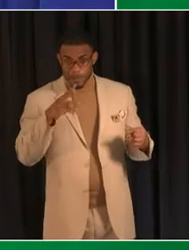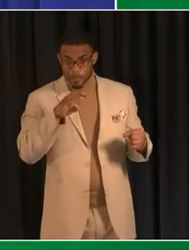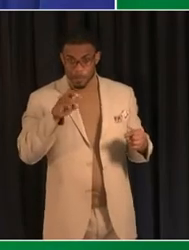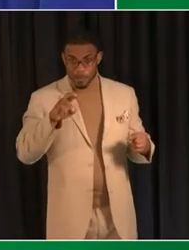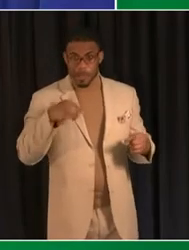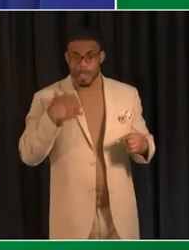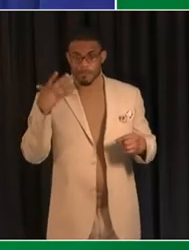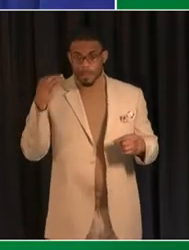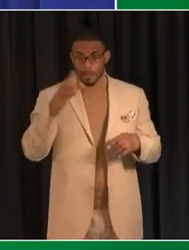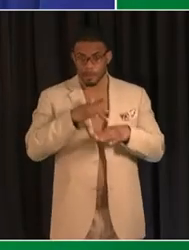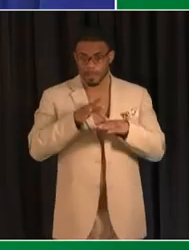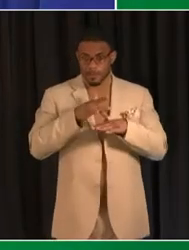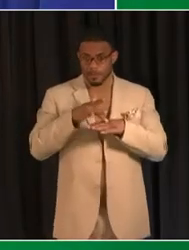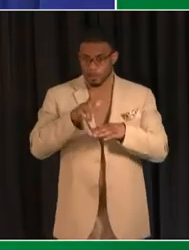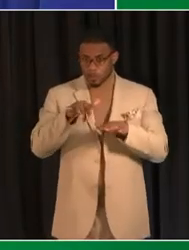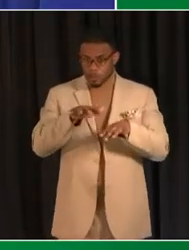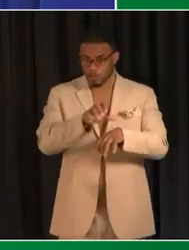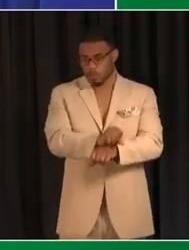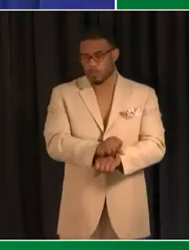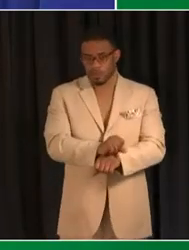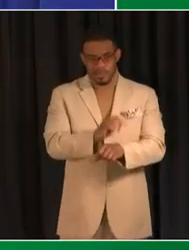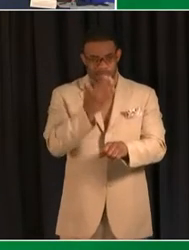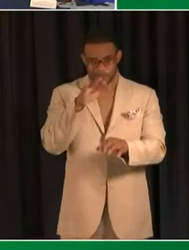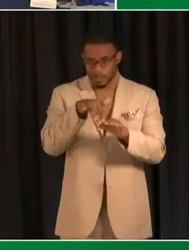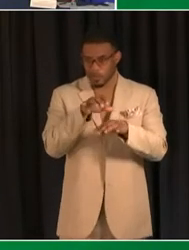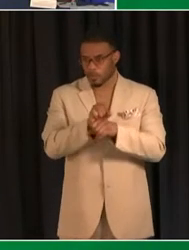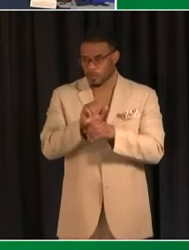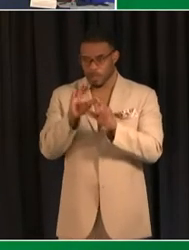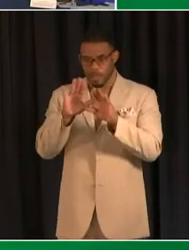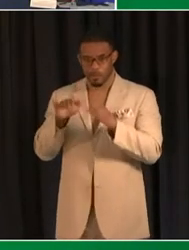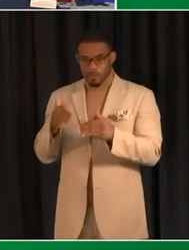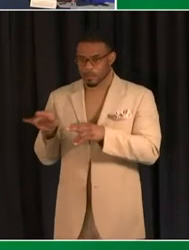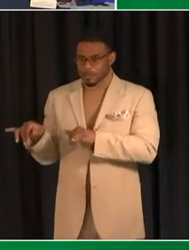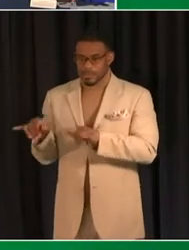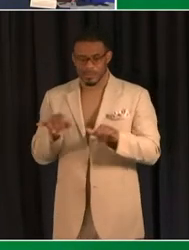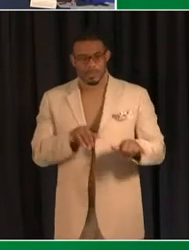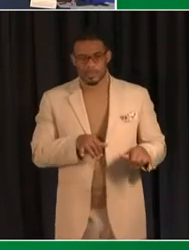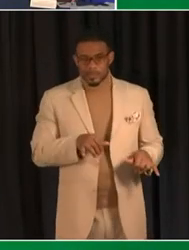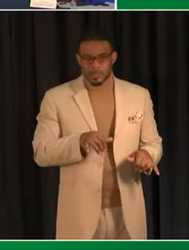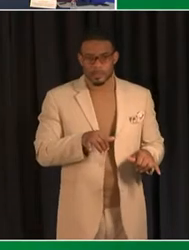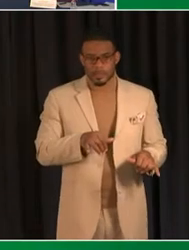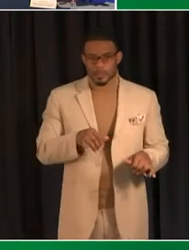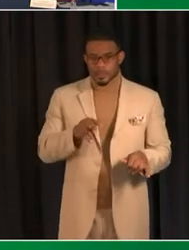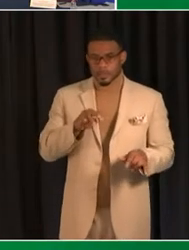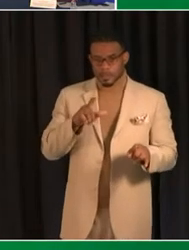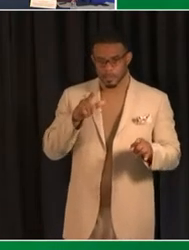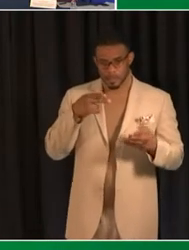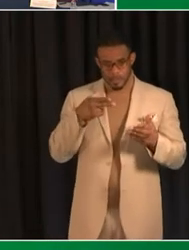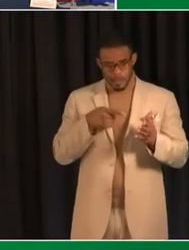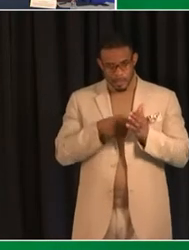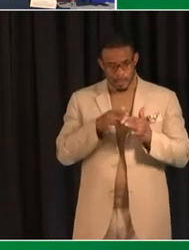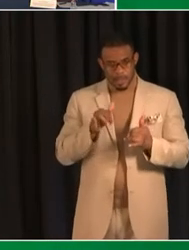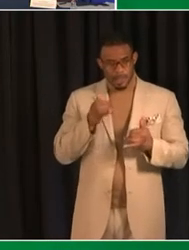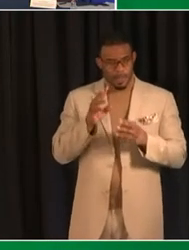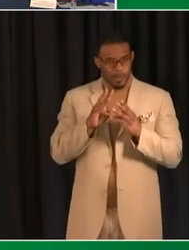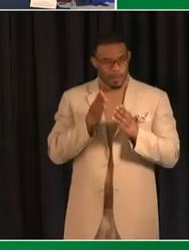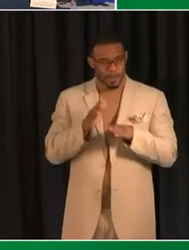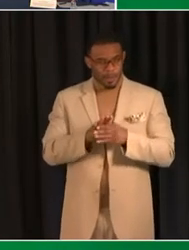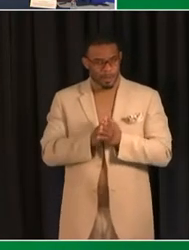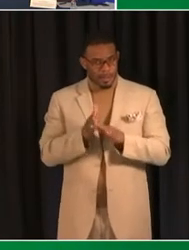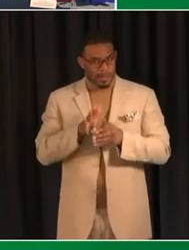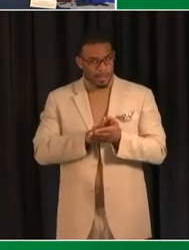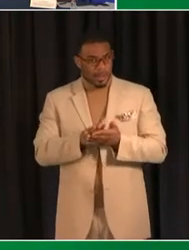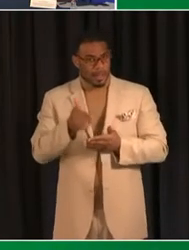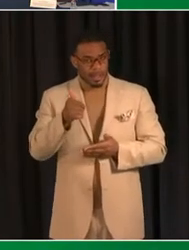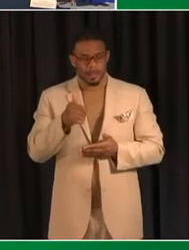do have outdoor space available that you can reserve, similar to how you reserve a conference room. And we will actually be highlighting those now that the weather is